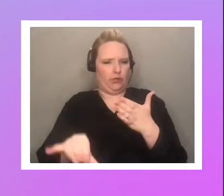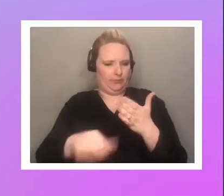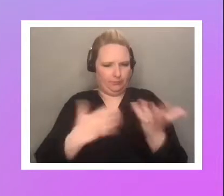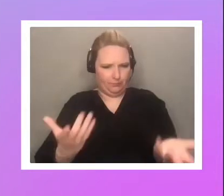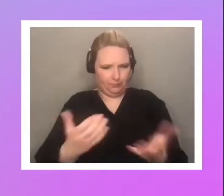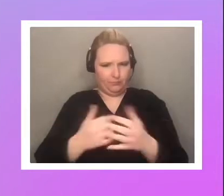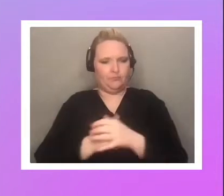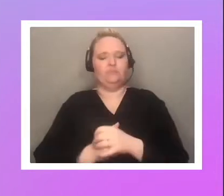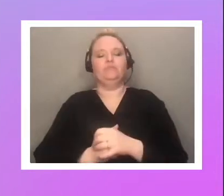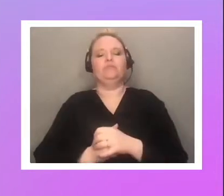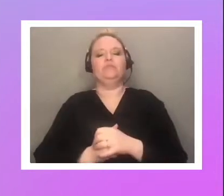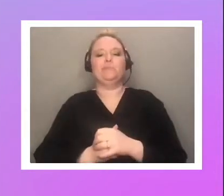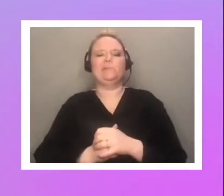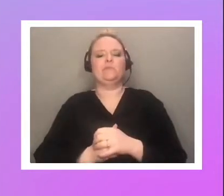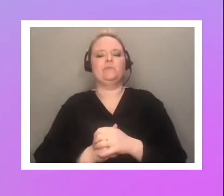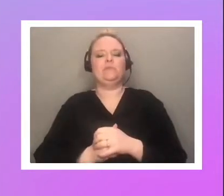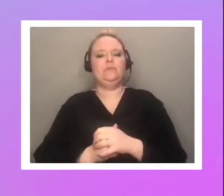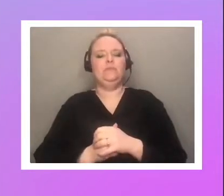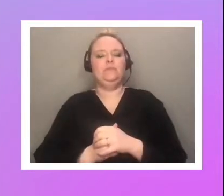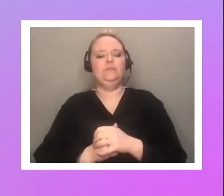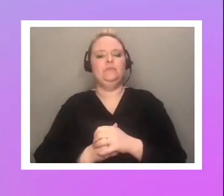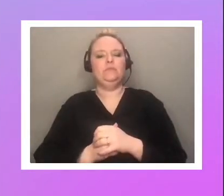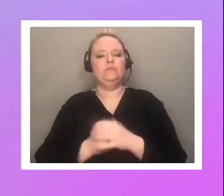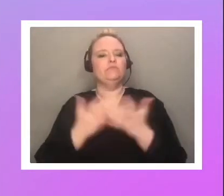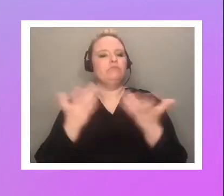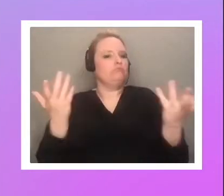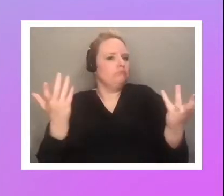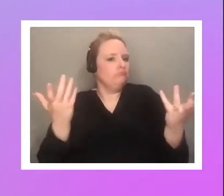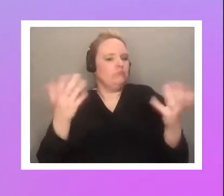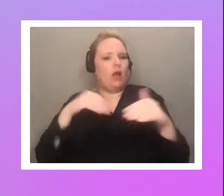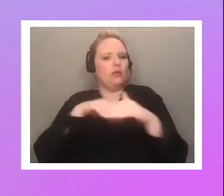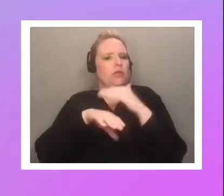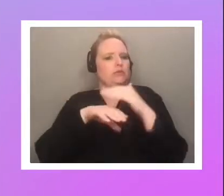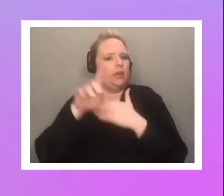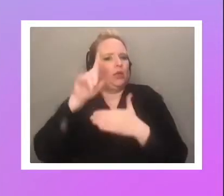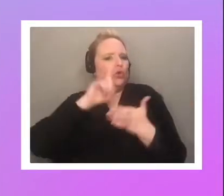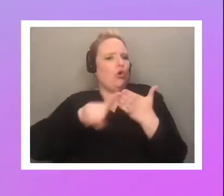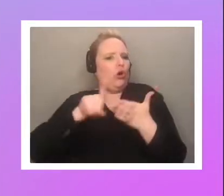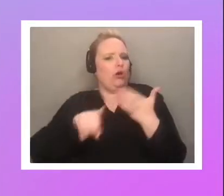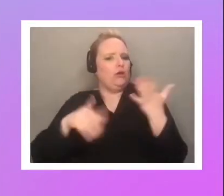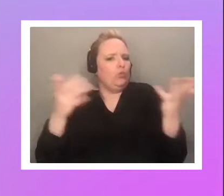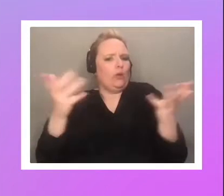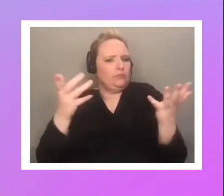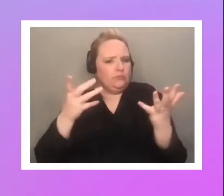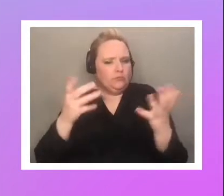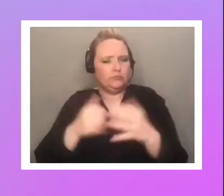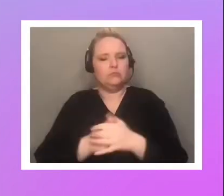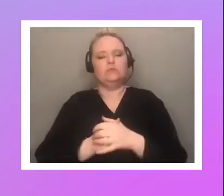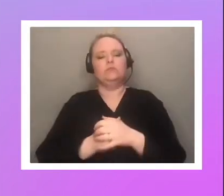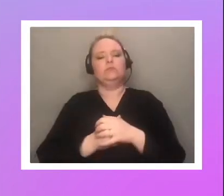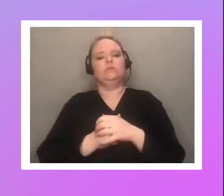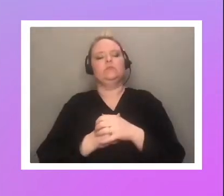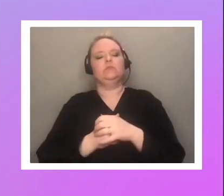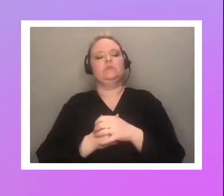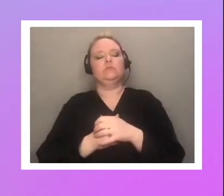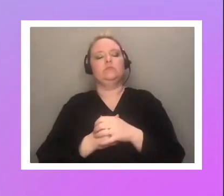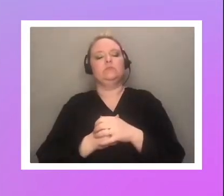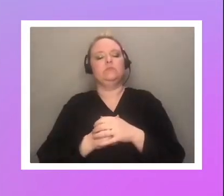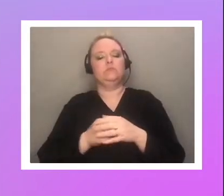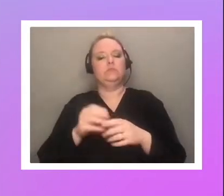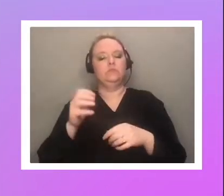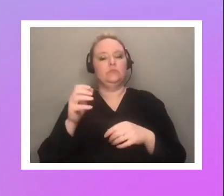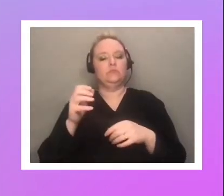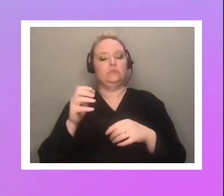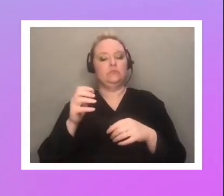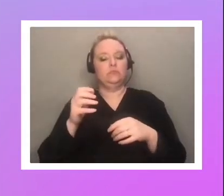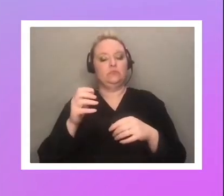this is all about. So what is an accessibility audit? Basically, it's a way to